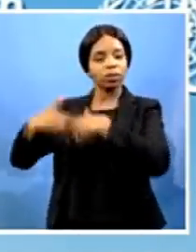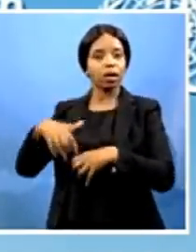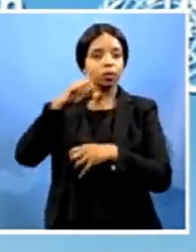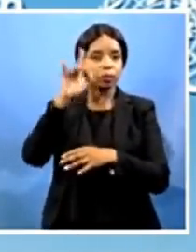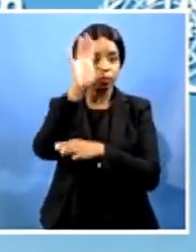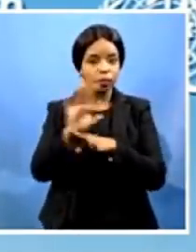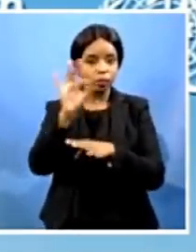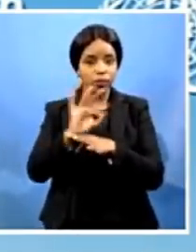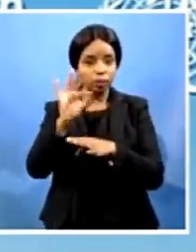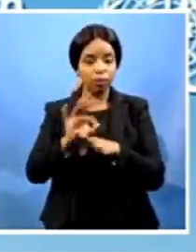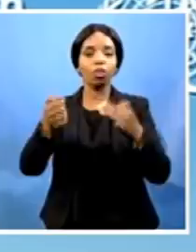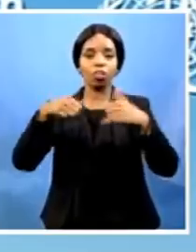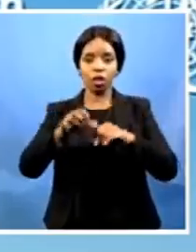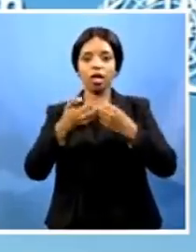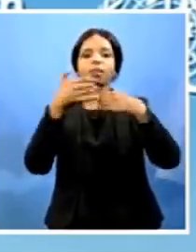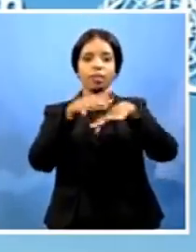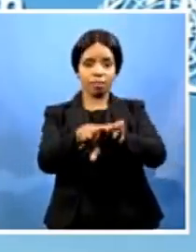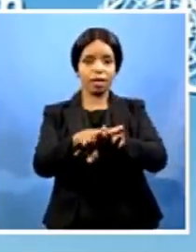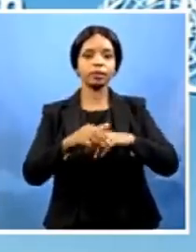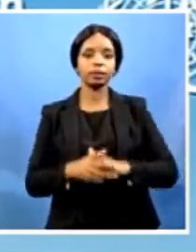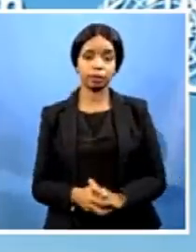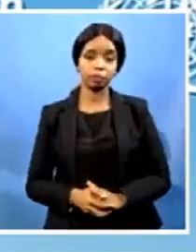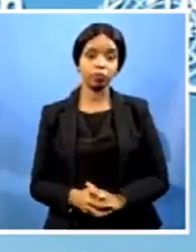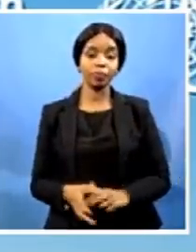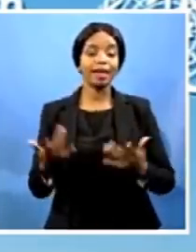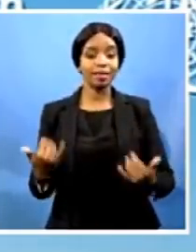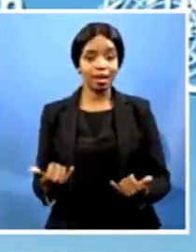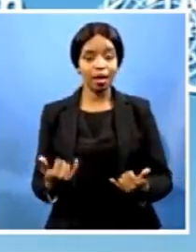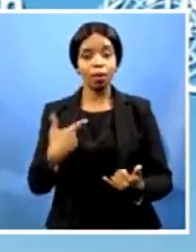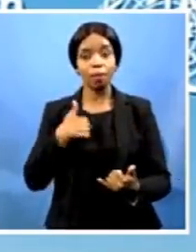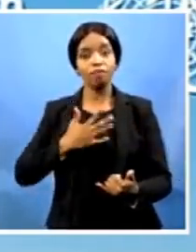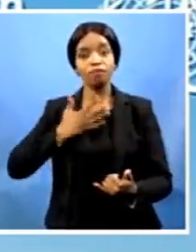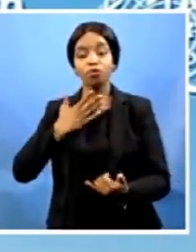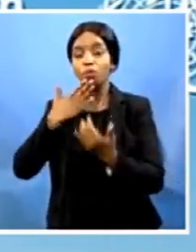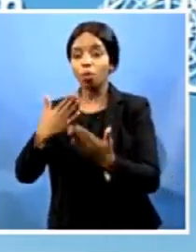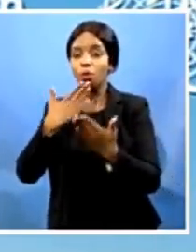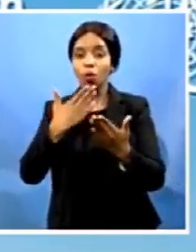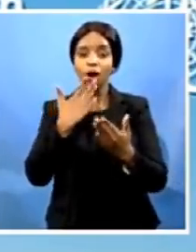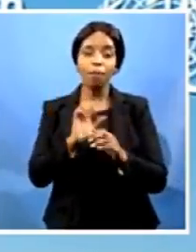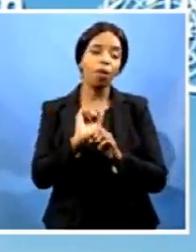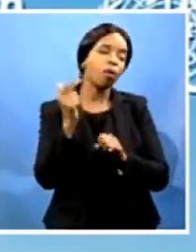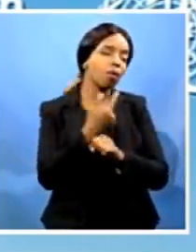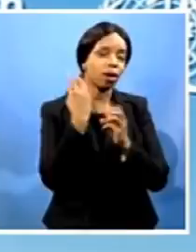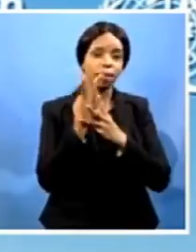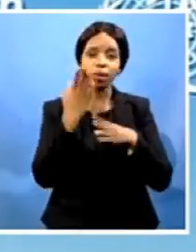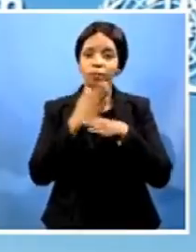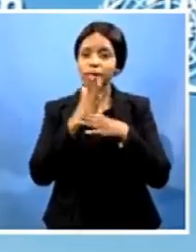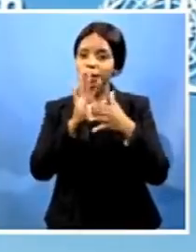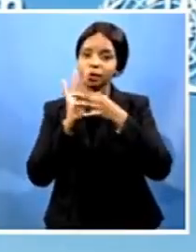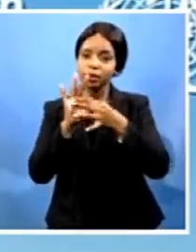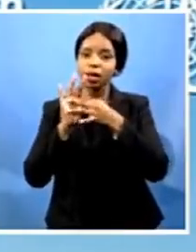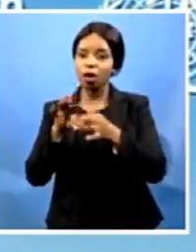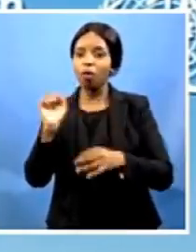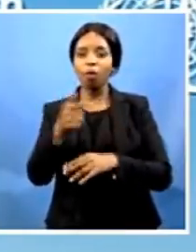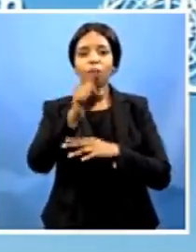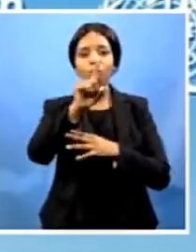like to use this opportunity to thank all my colleagues all over the world in all our 150 offices for their hard work and